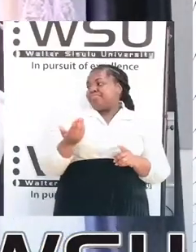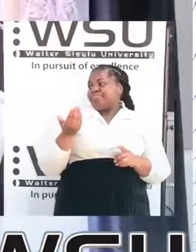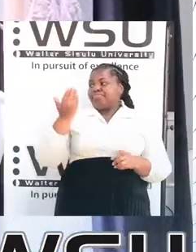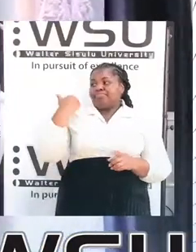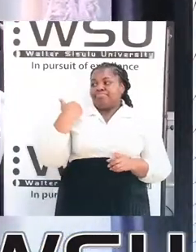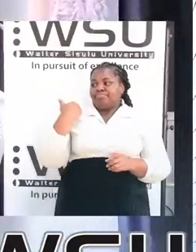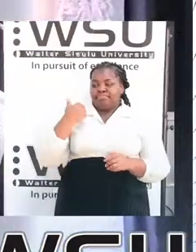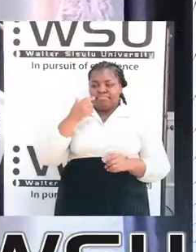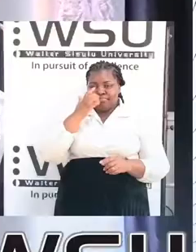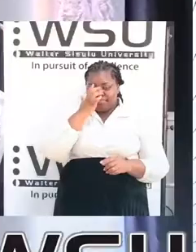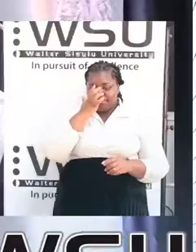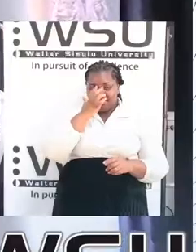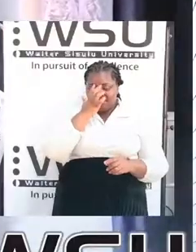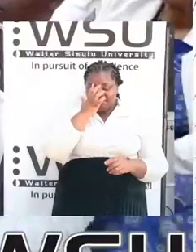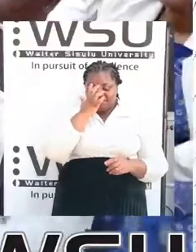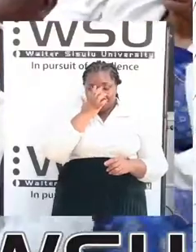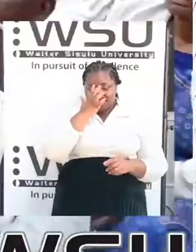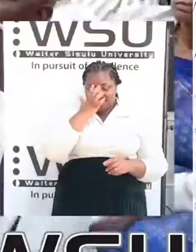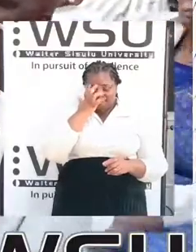WSU of yesteryear.